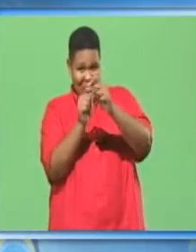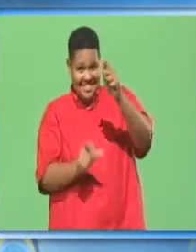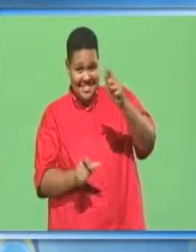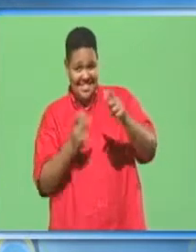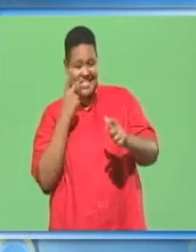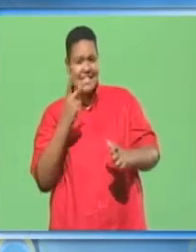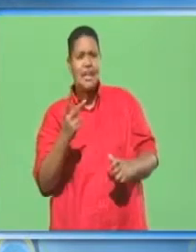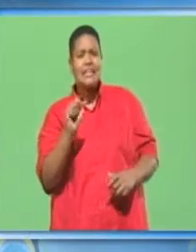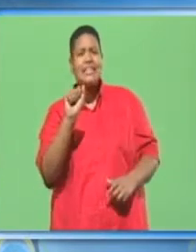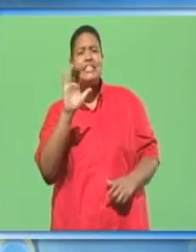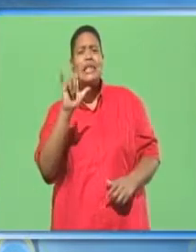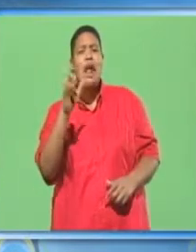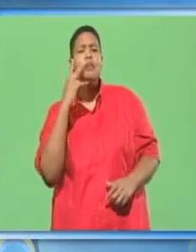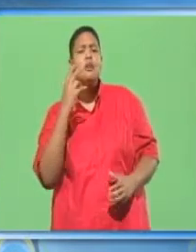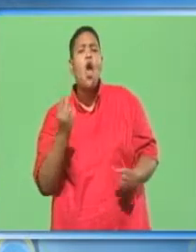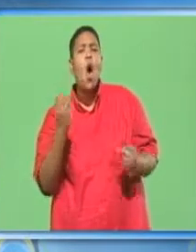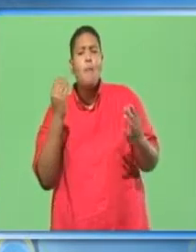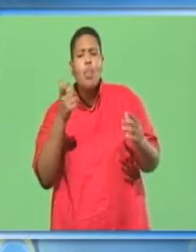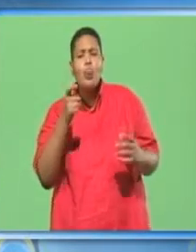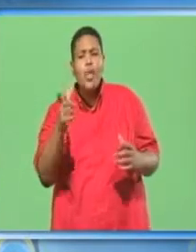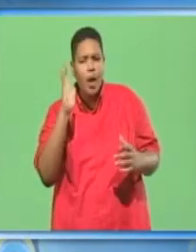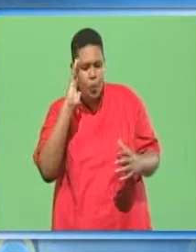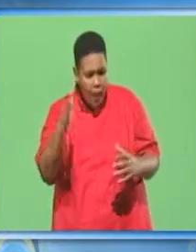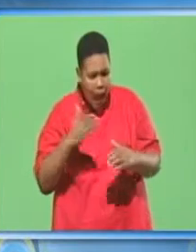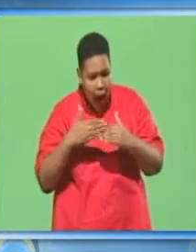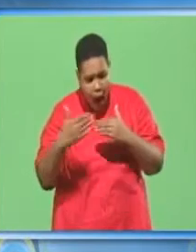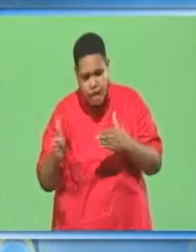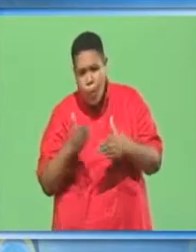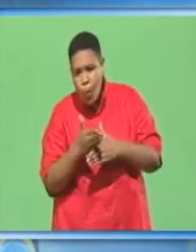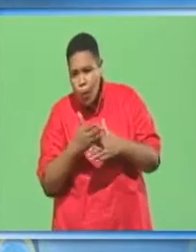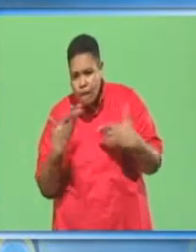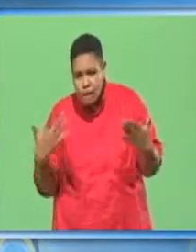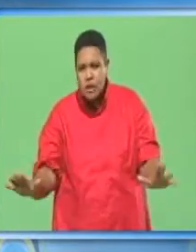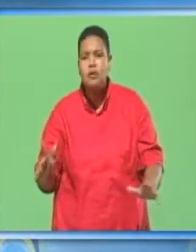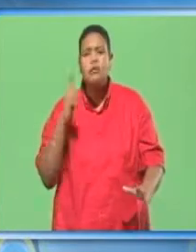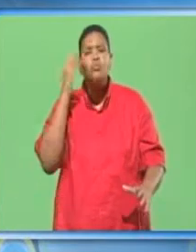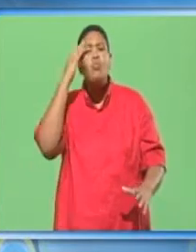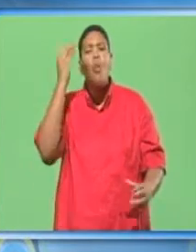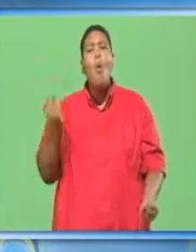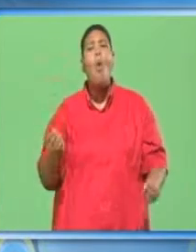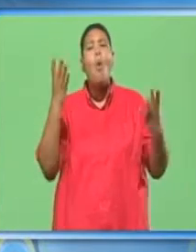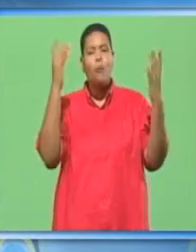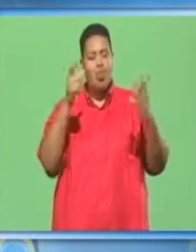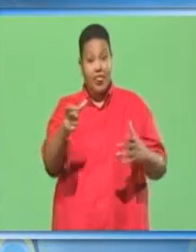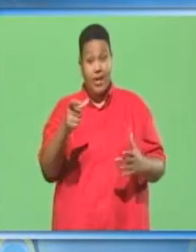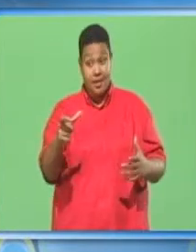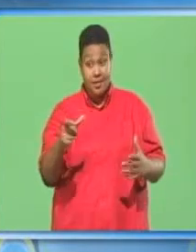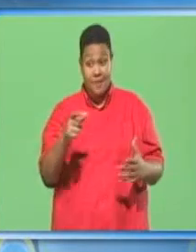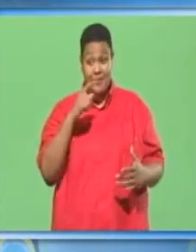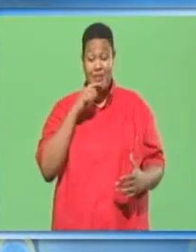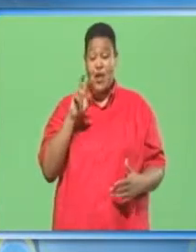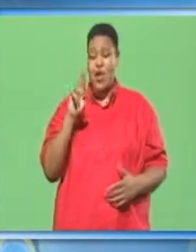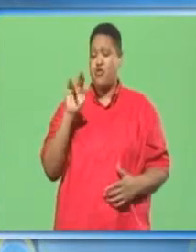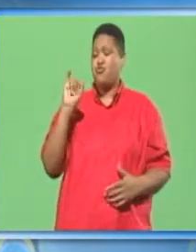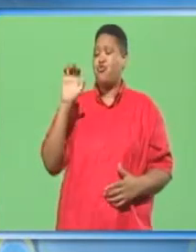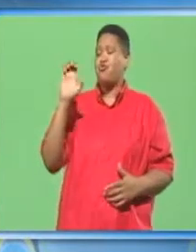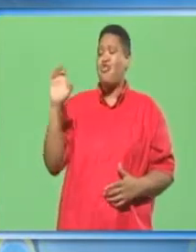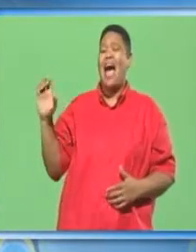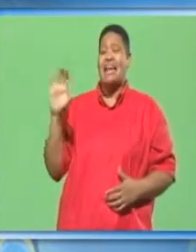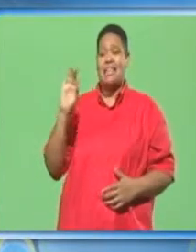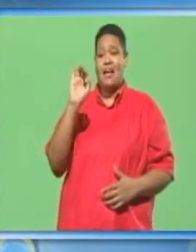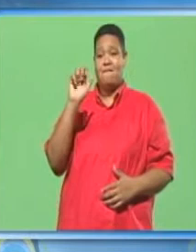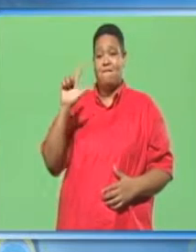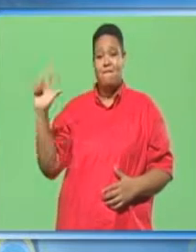indicate the thickness outcome of the timber after planing. The rise and fall wheel. This is a hand